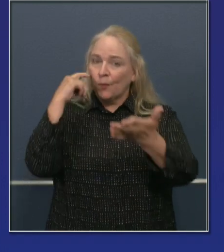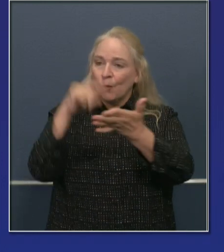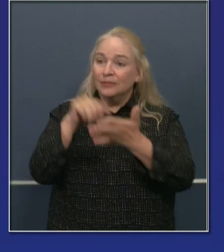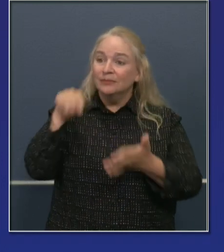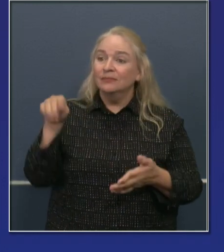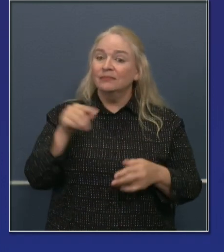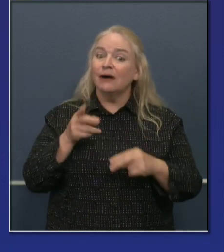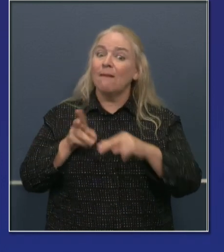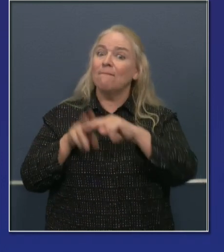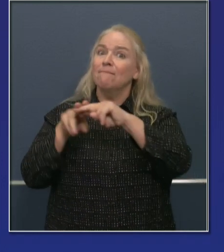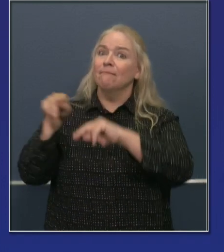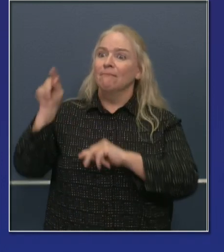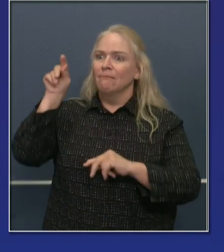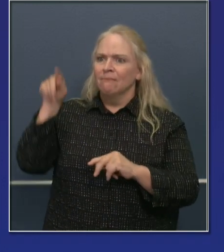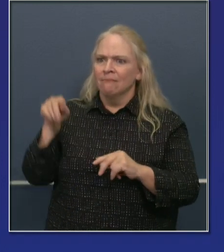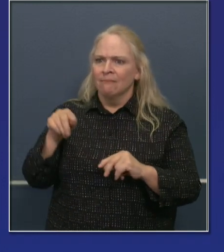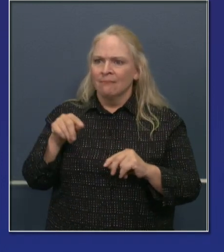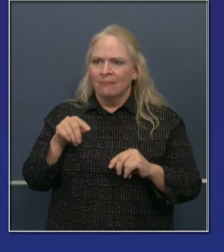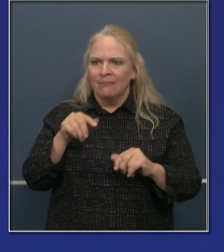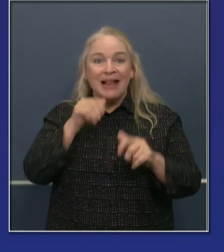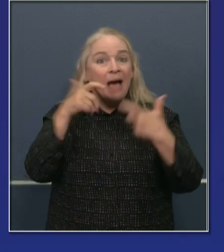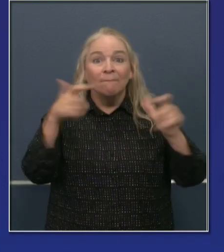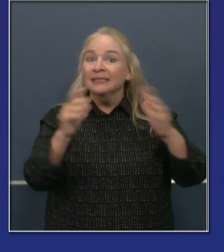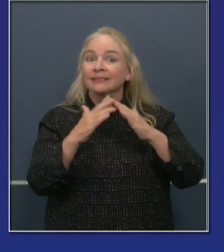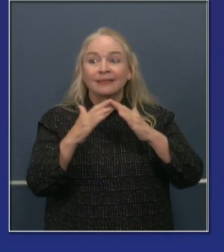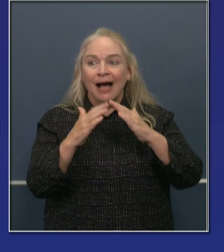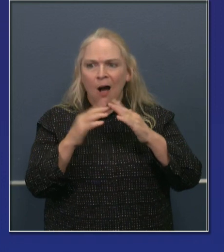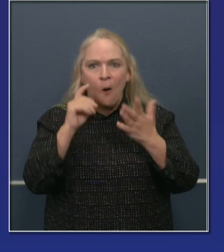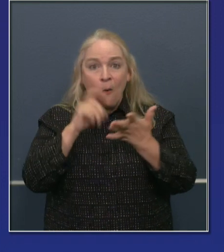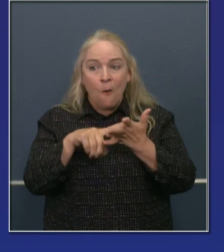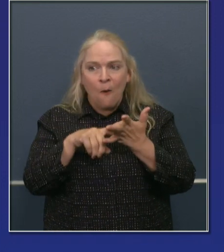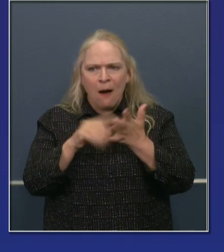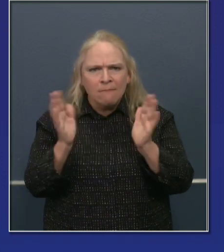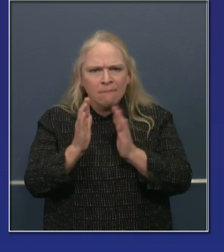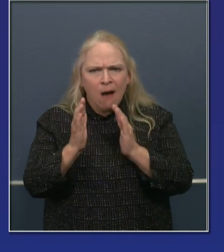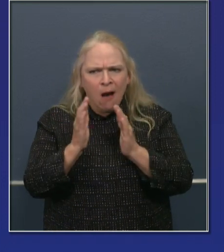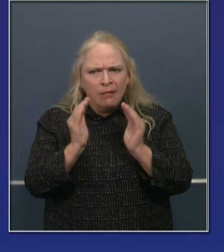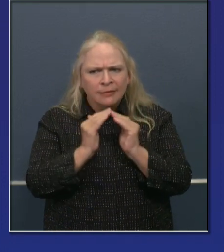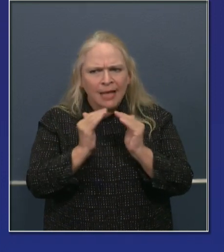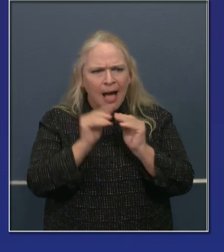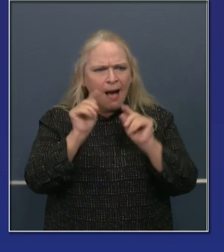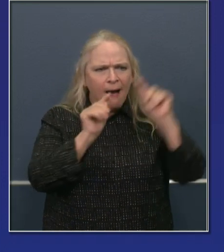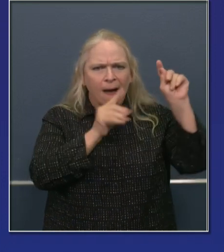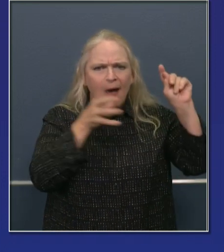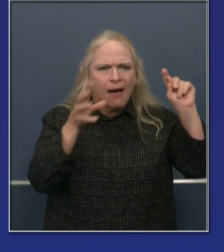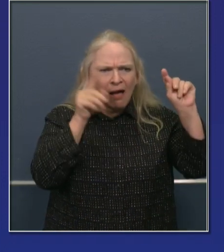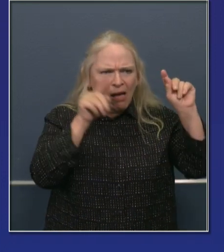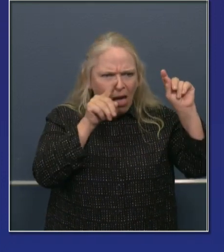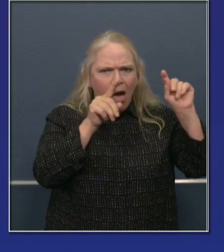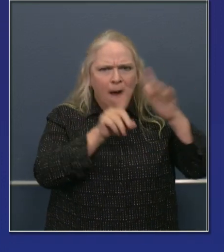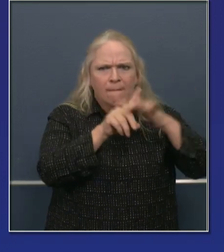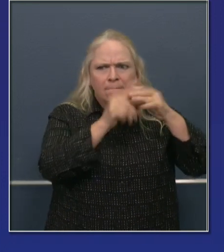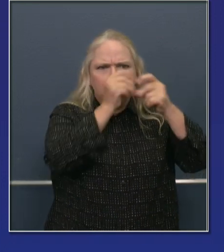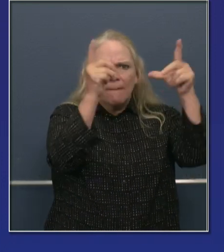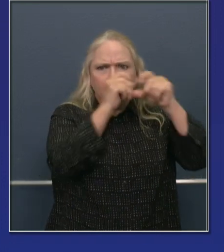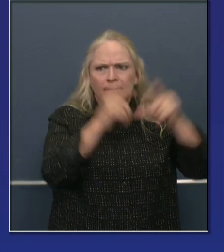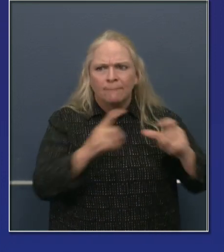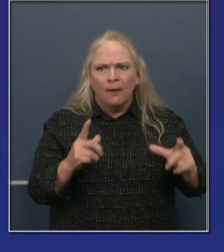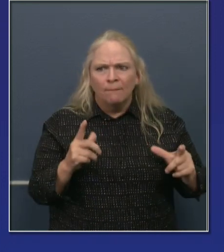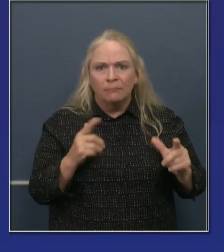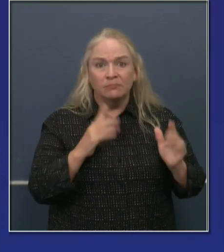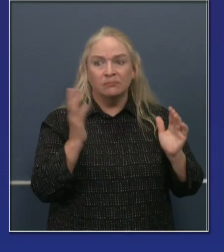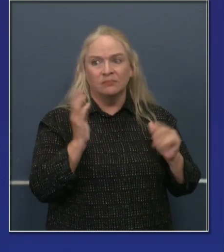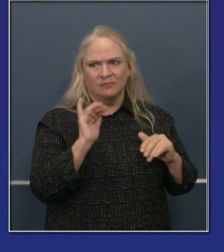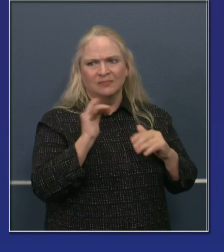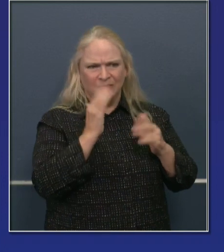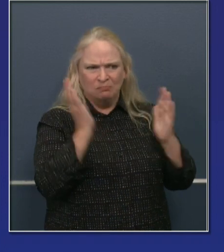to Placer County, in addition to Butte County, when you start to see a little supply constraint in terms of ICU